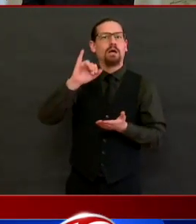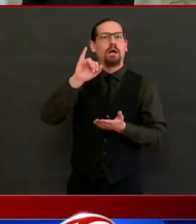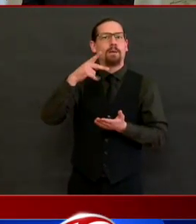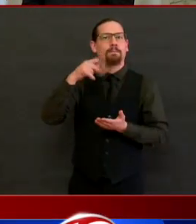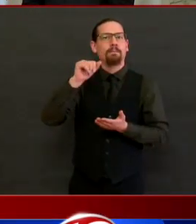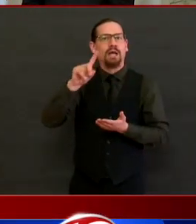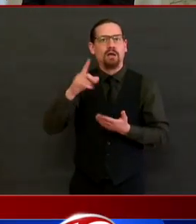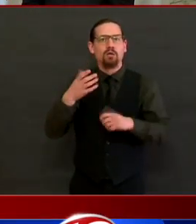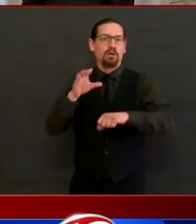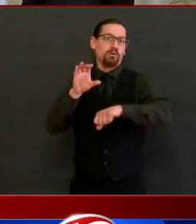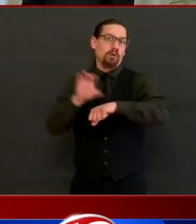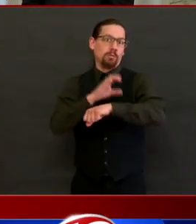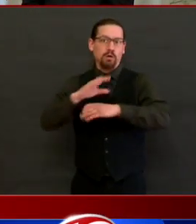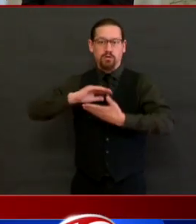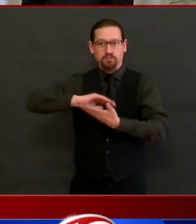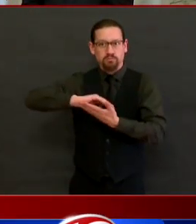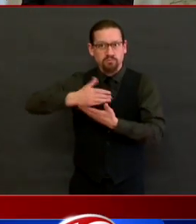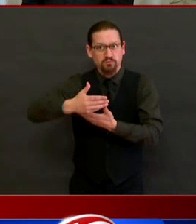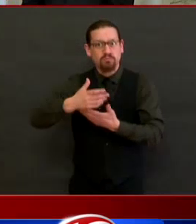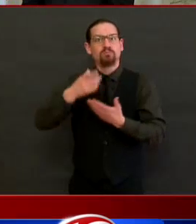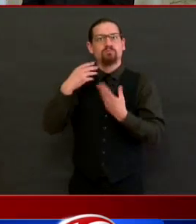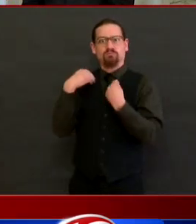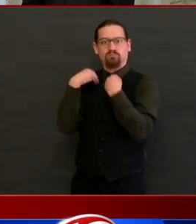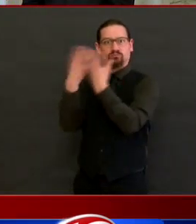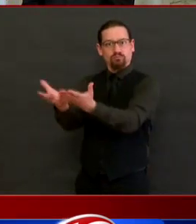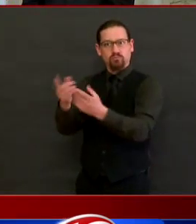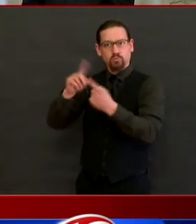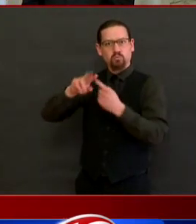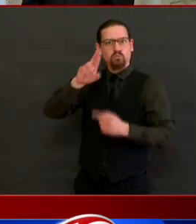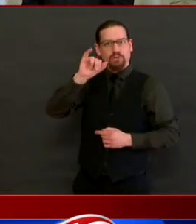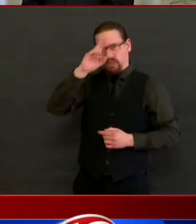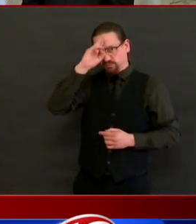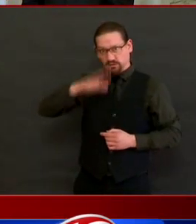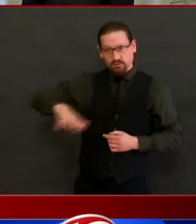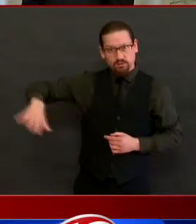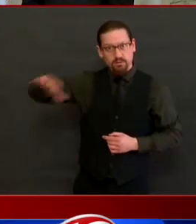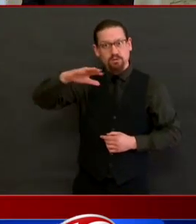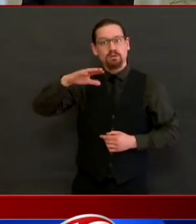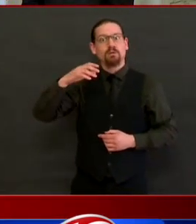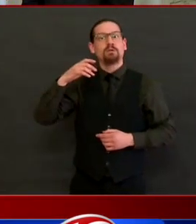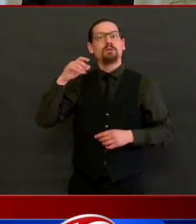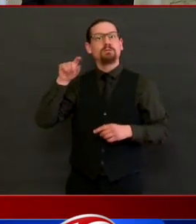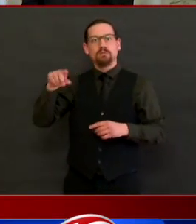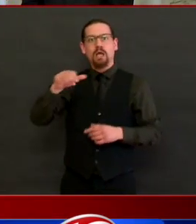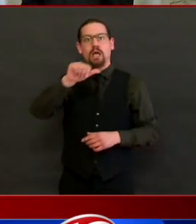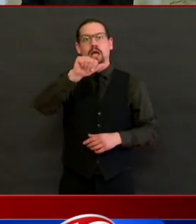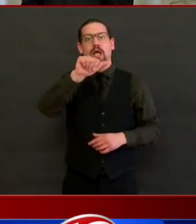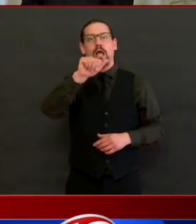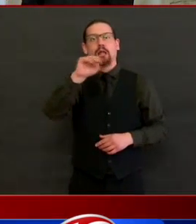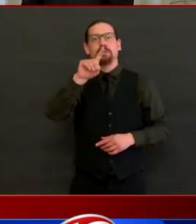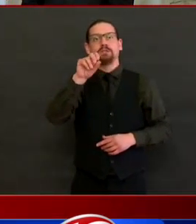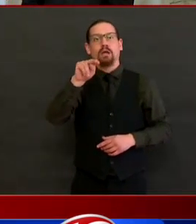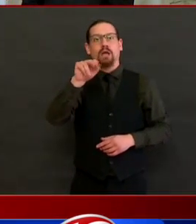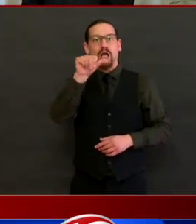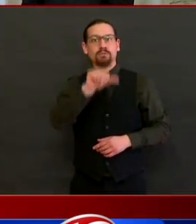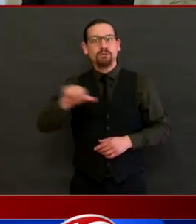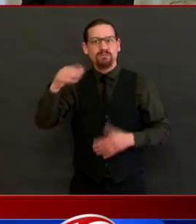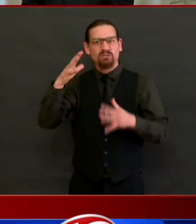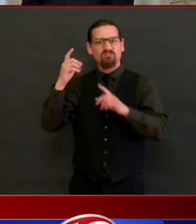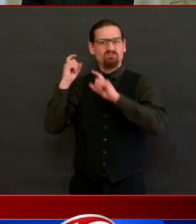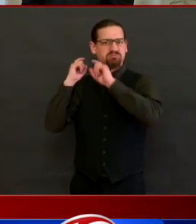generously agreed to donate 540 tablets to support this effort. So this is a fantastic